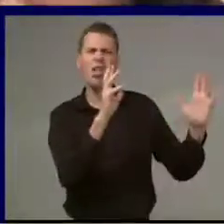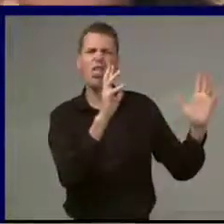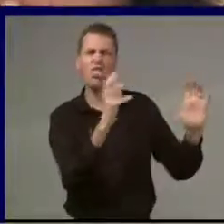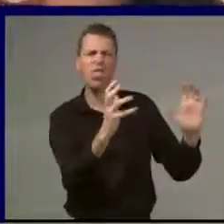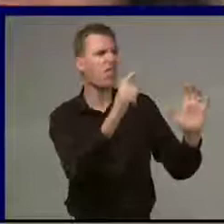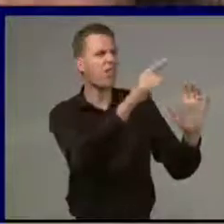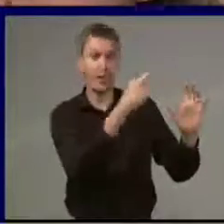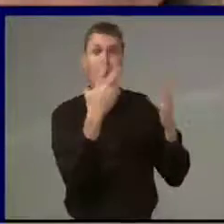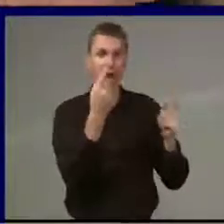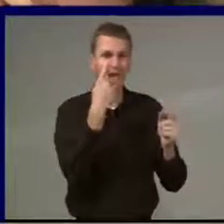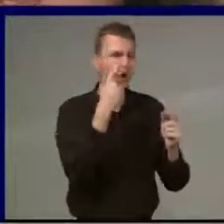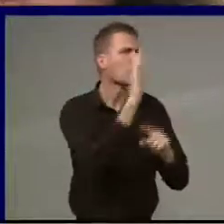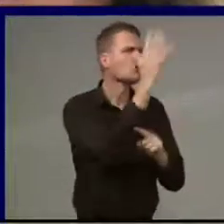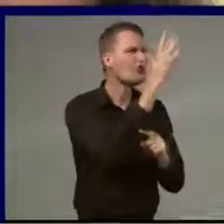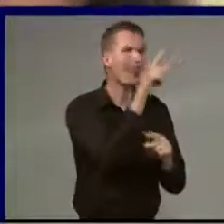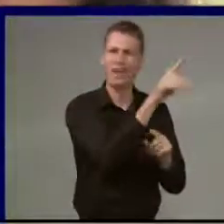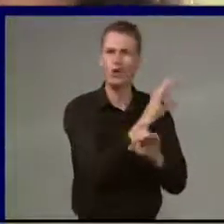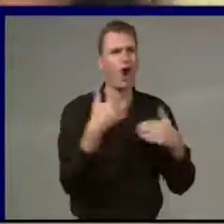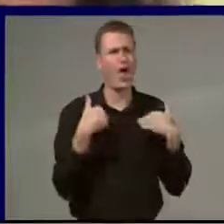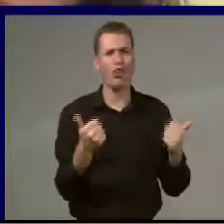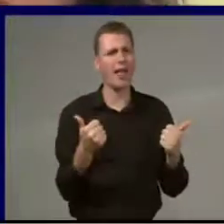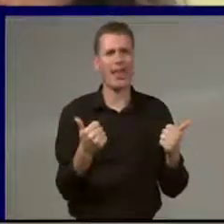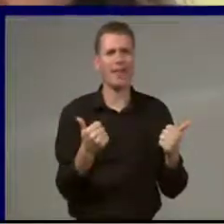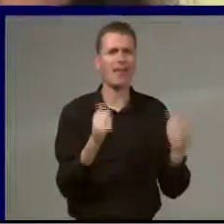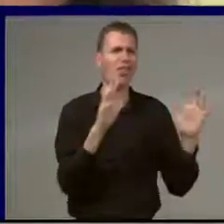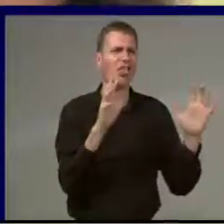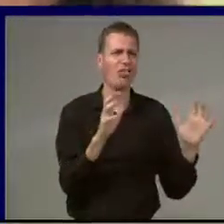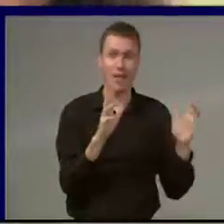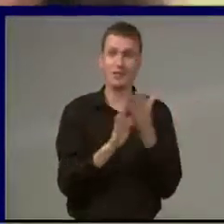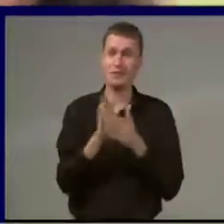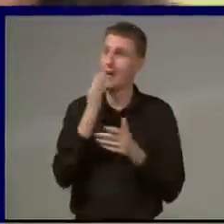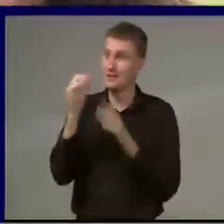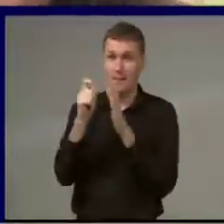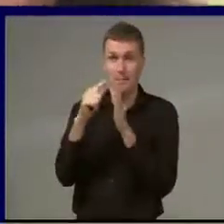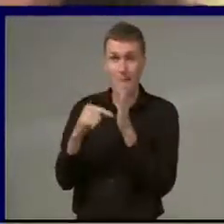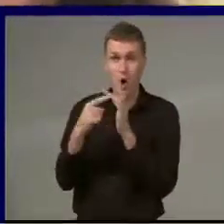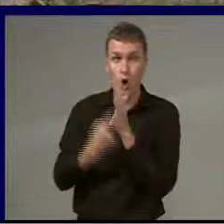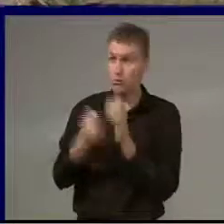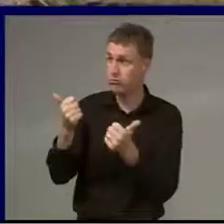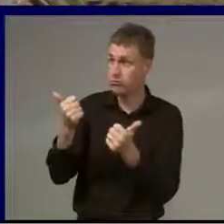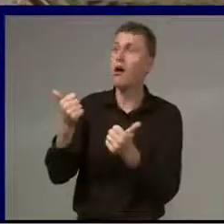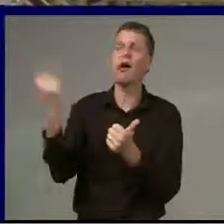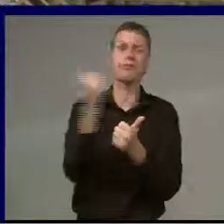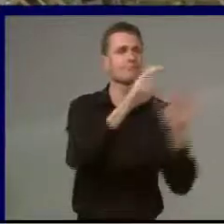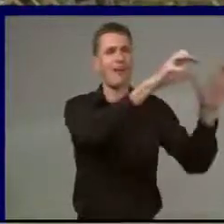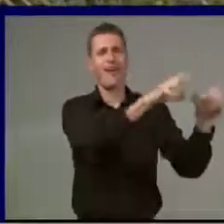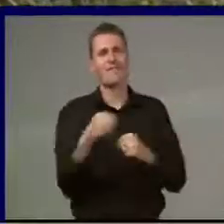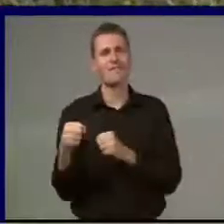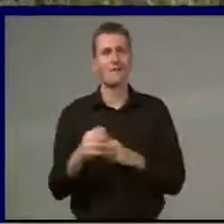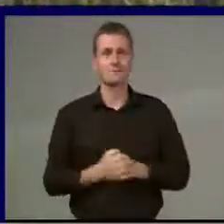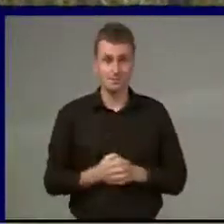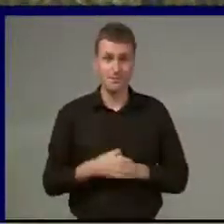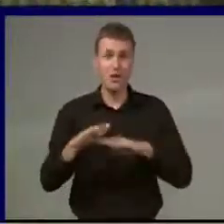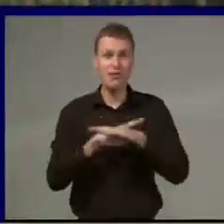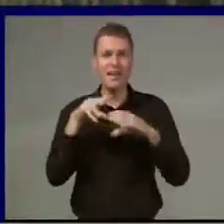the tree was not really loving it that much, so we just talked to Peter and he came down and agreed to remove it. Greening the Rubble is hoping to